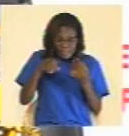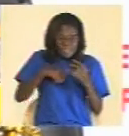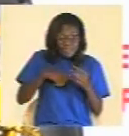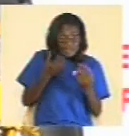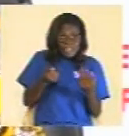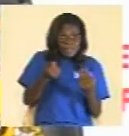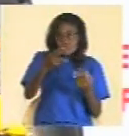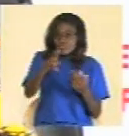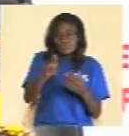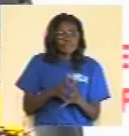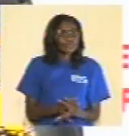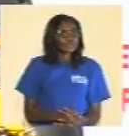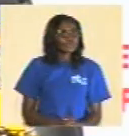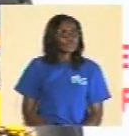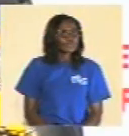think about it. And